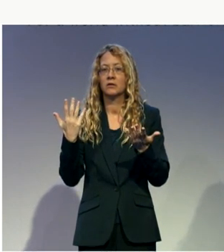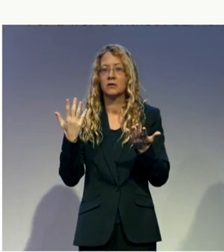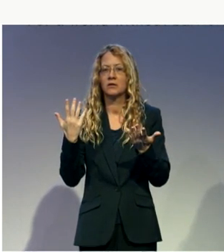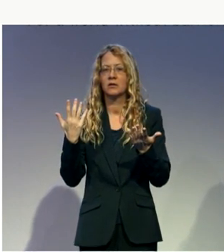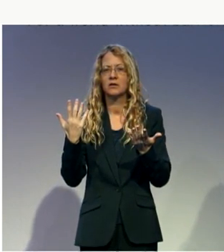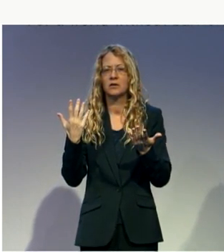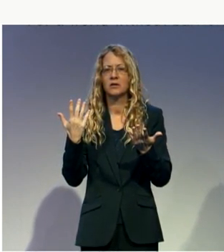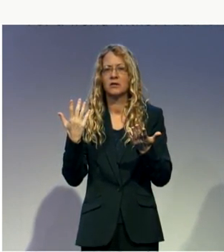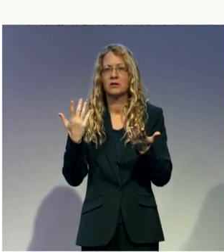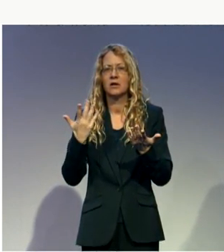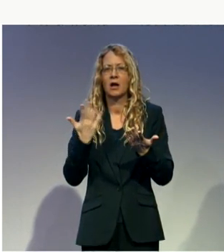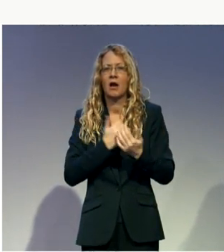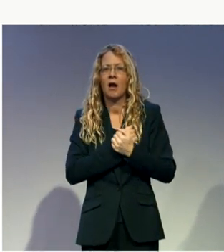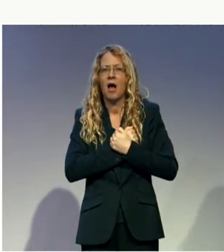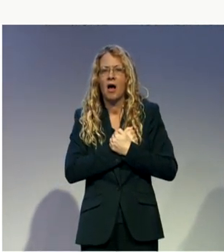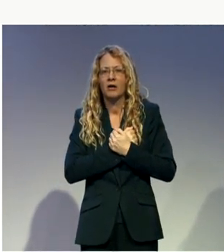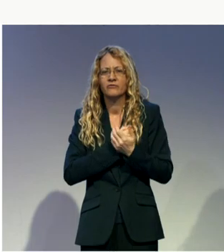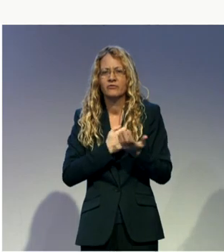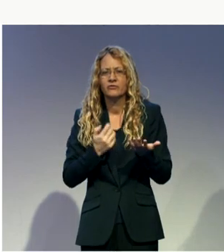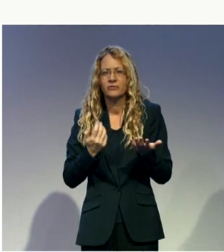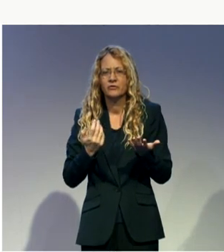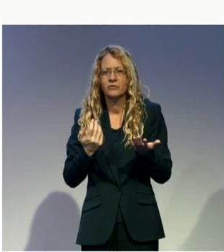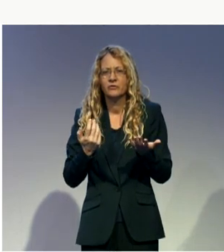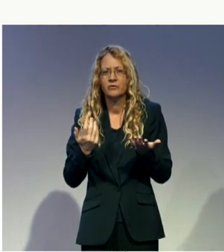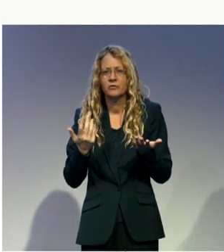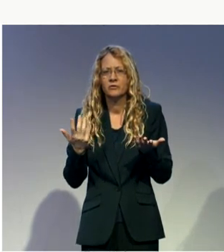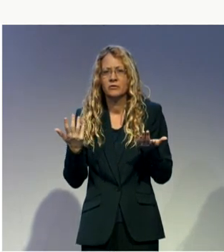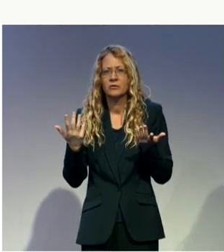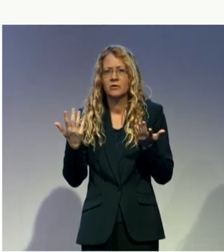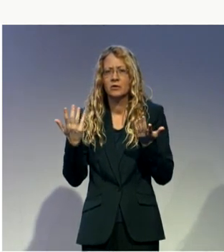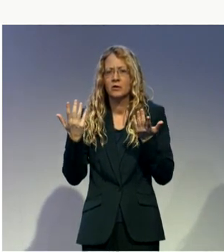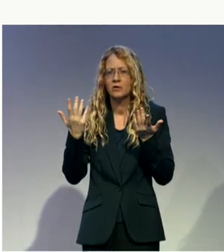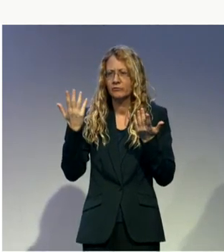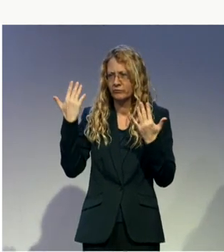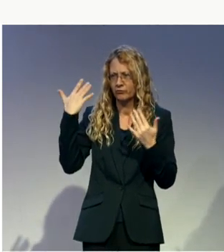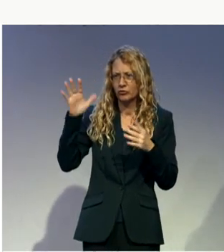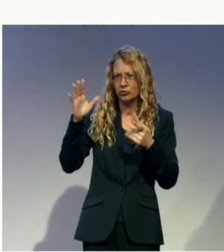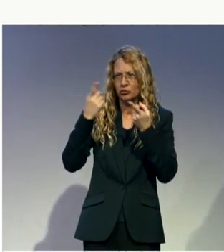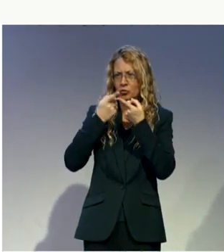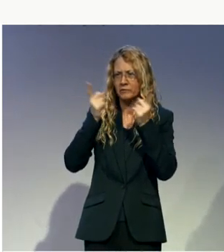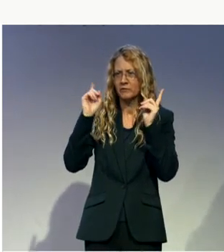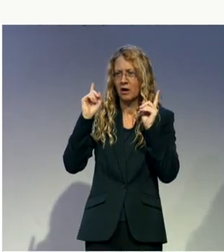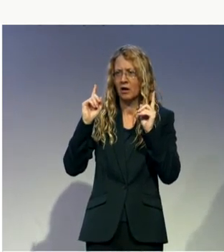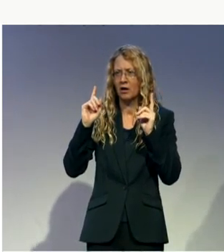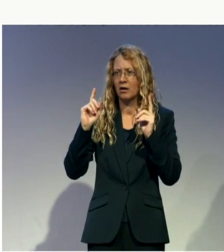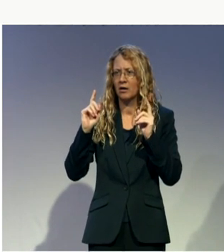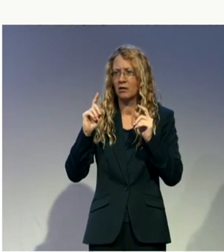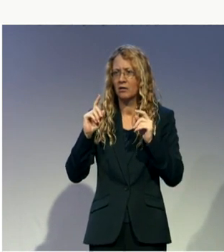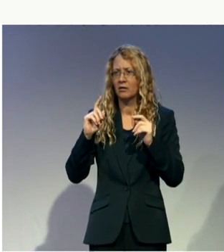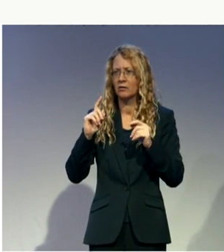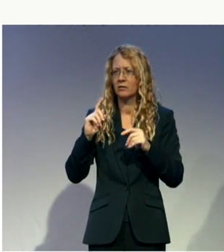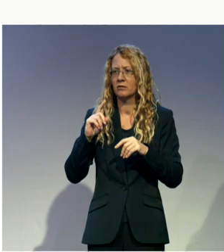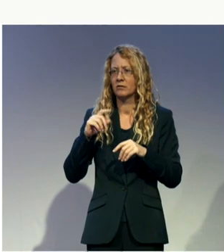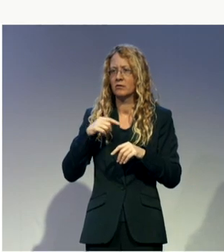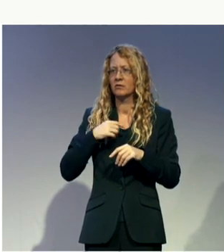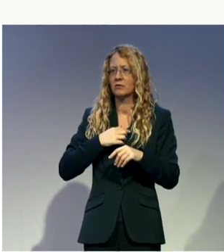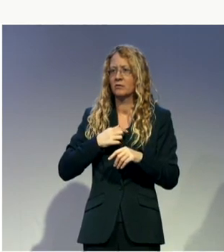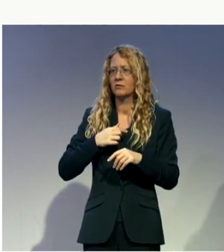That's a question from Slovakia. Thank you very much. I really liked all the presentations that were